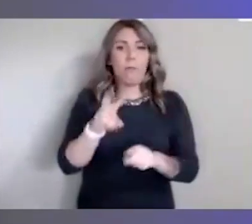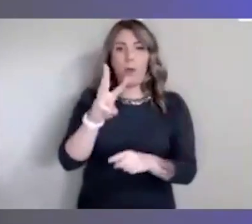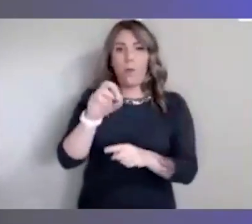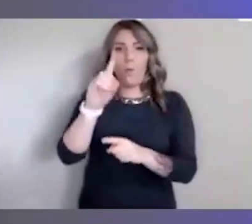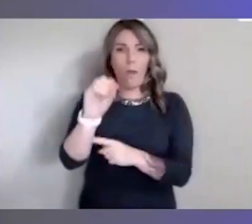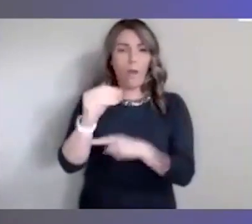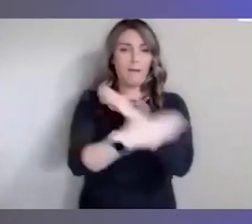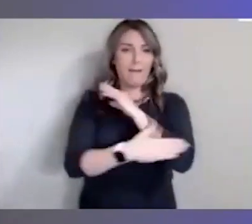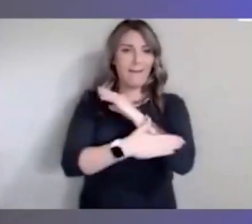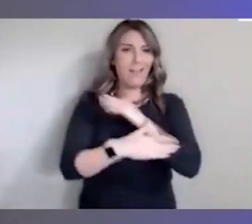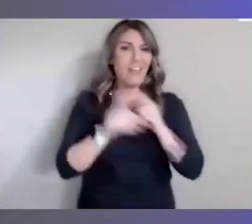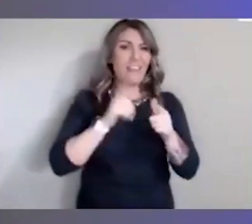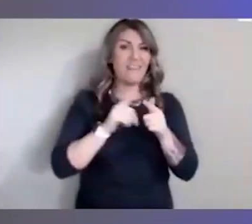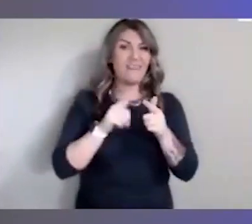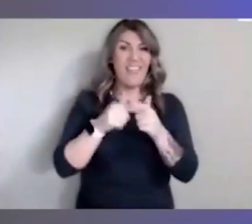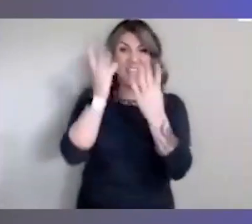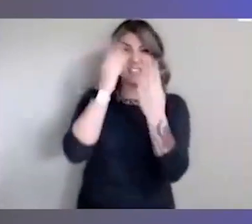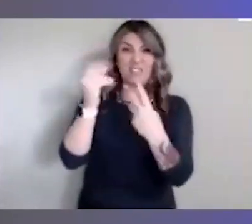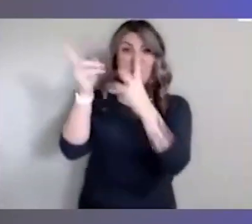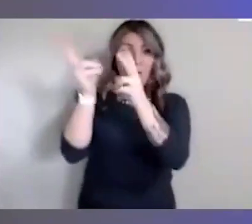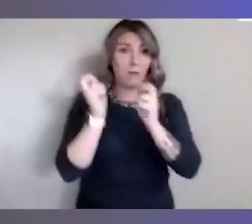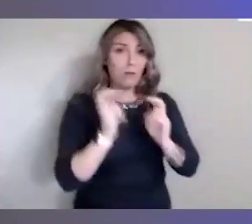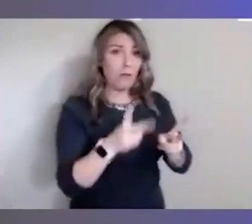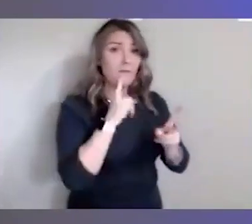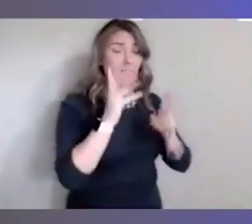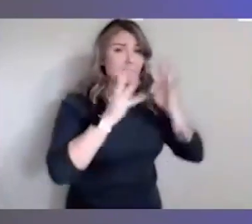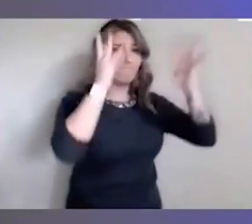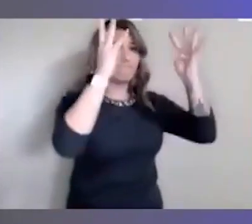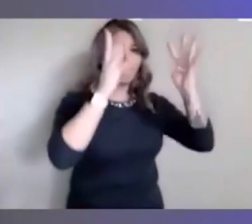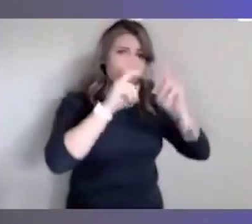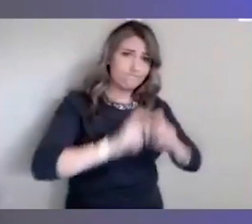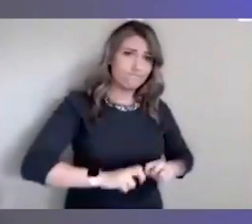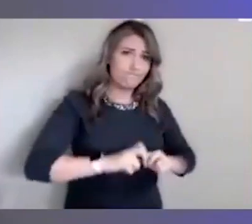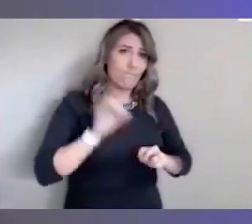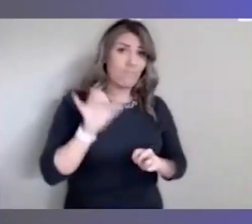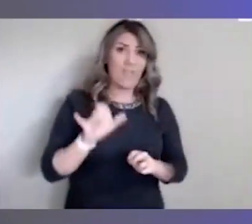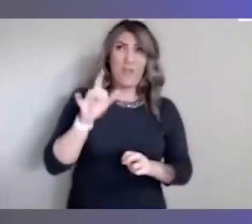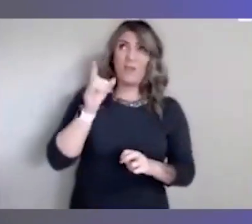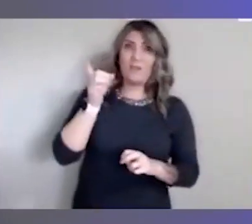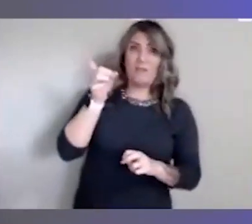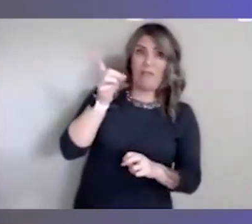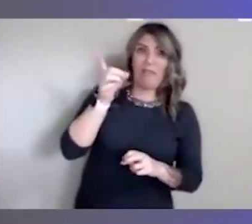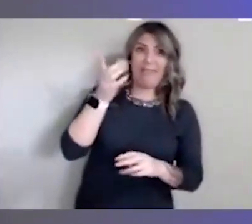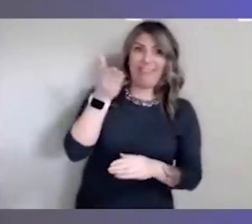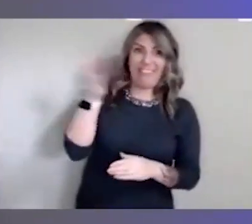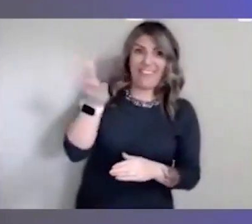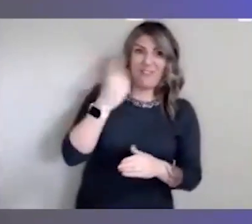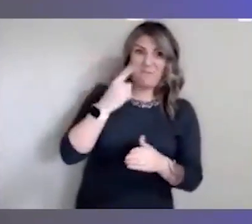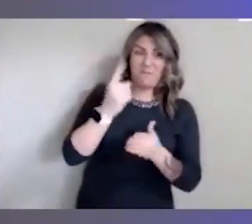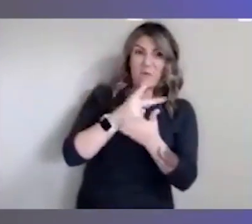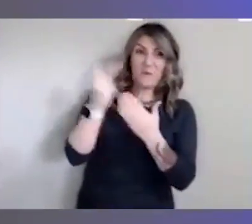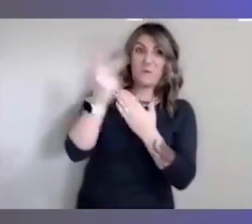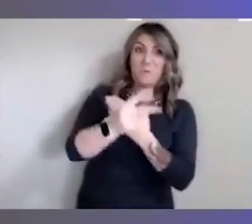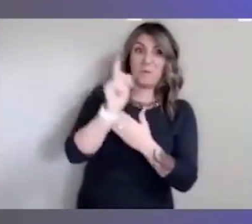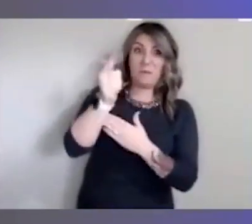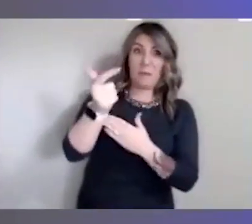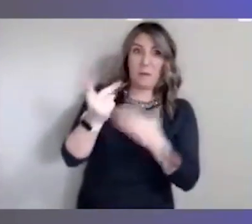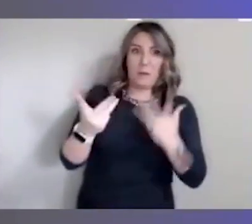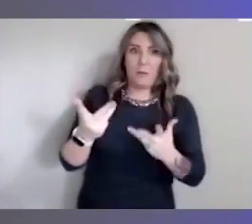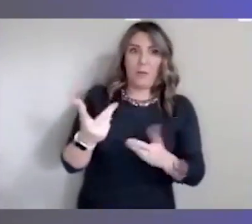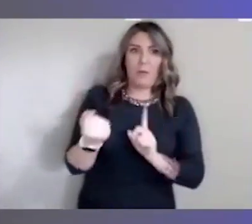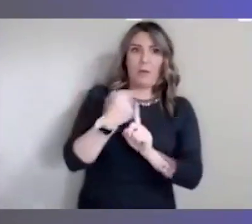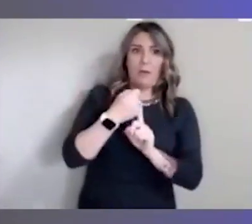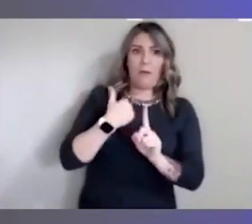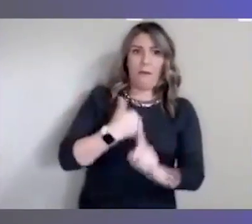really crafted our responses to say, well, that's where they are this week. In 2 weeks, we could be there. Let's make sure we don't get